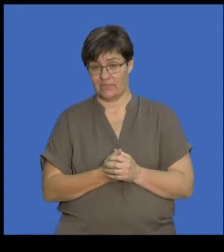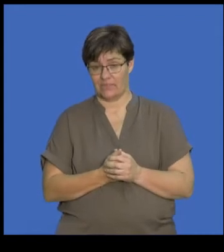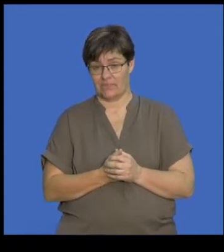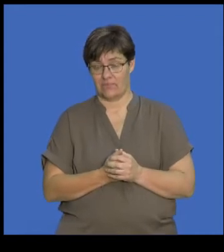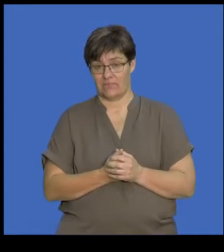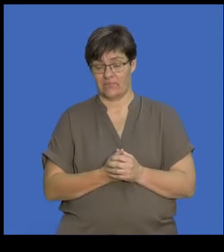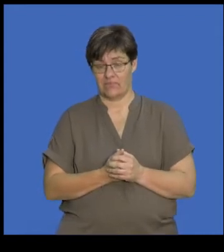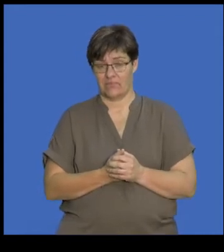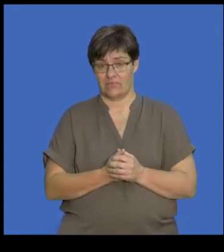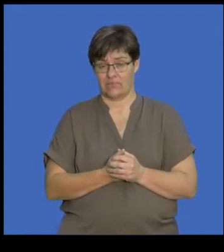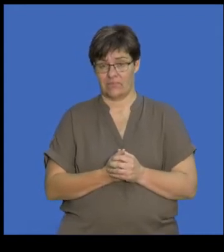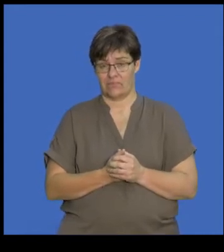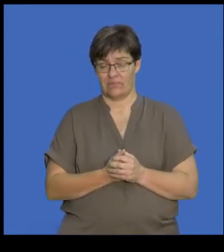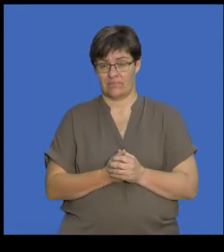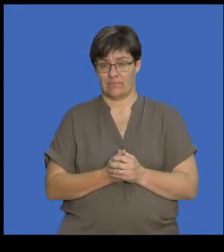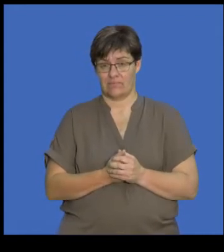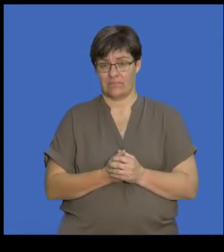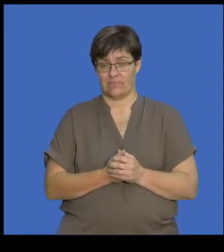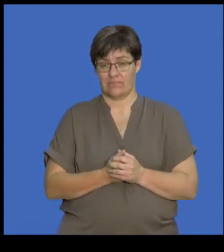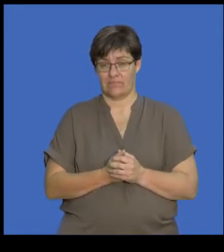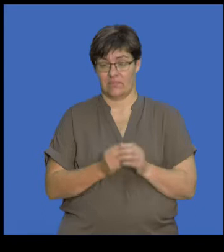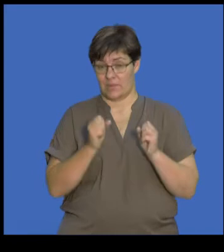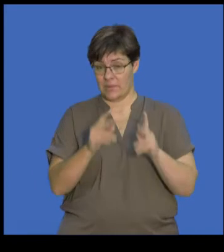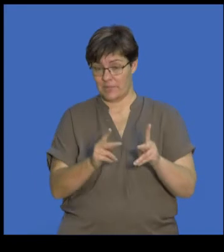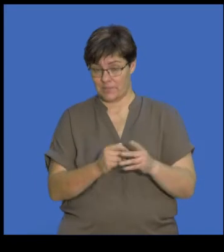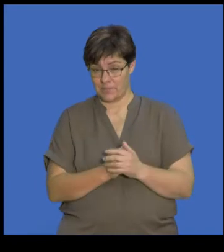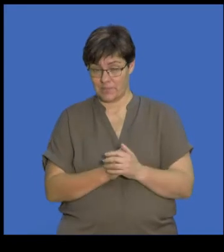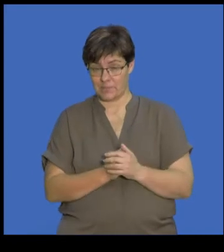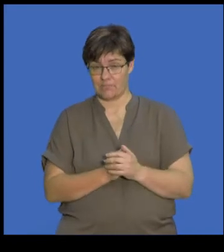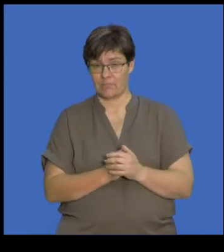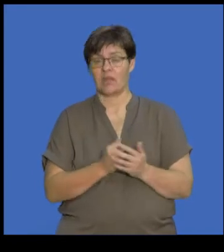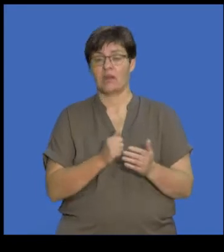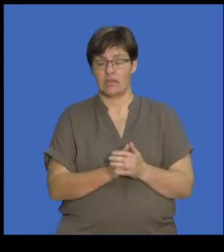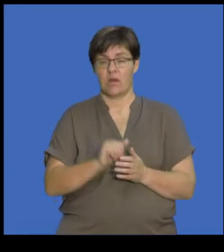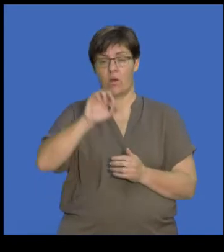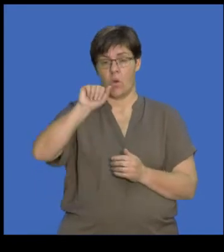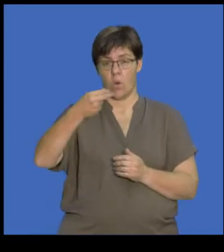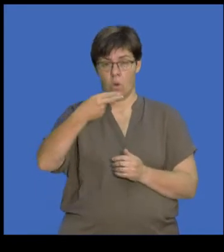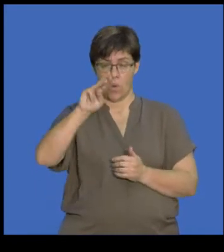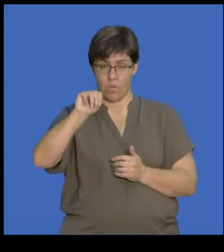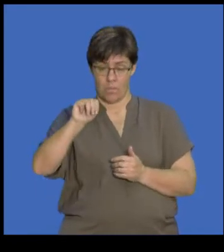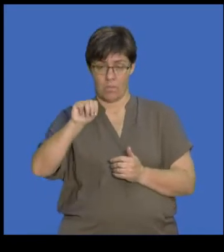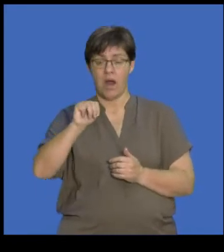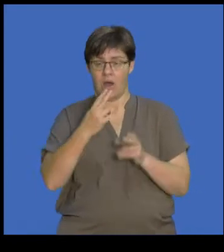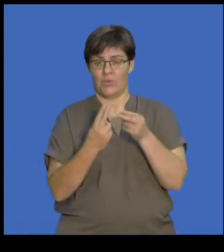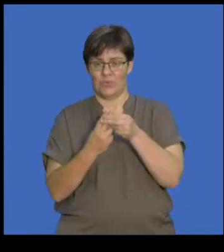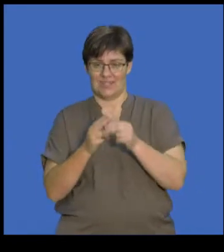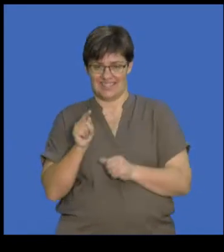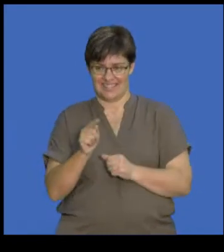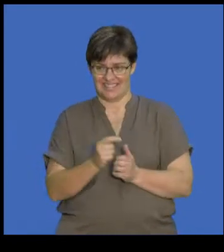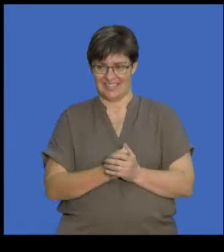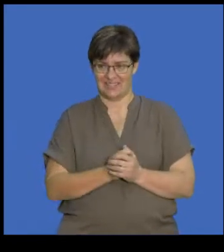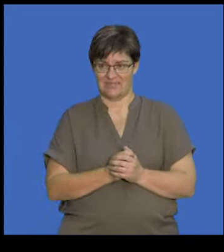the quantity, okay? And then the ohm is the unit,